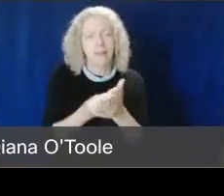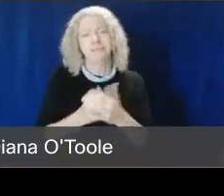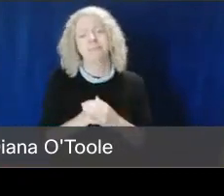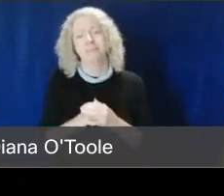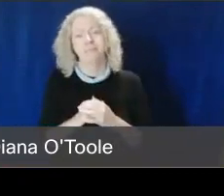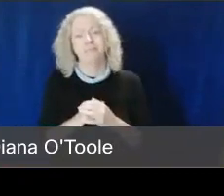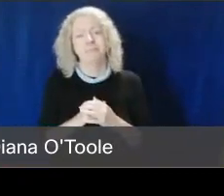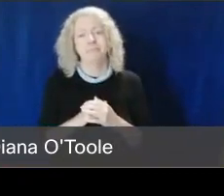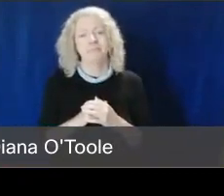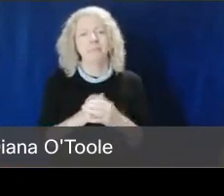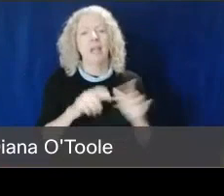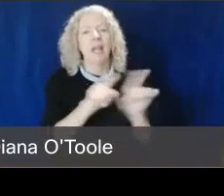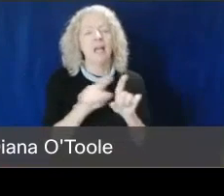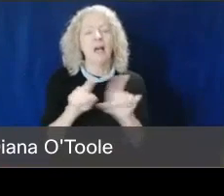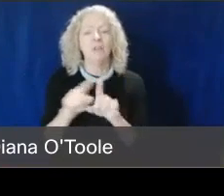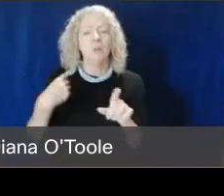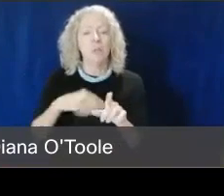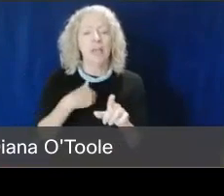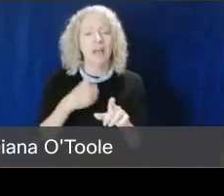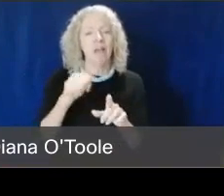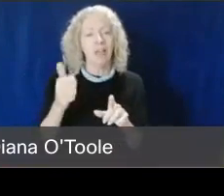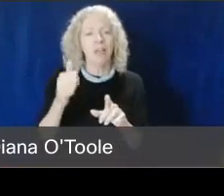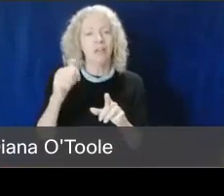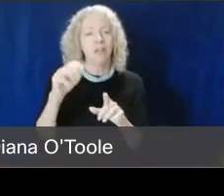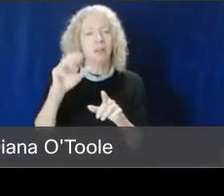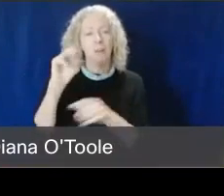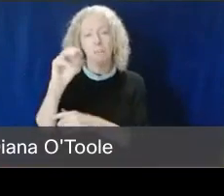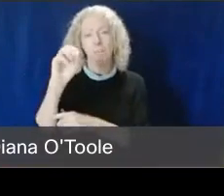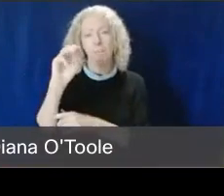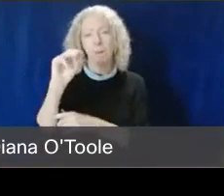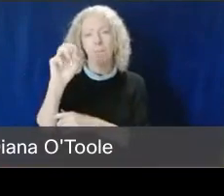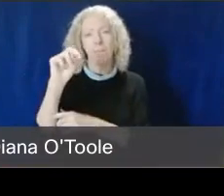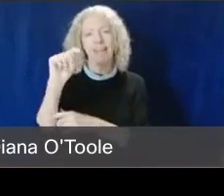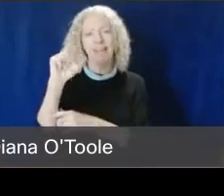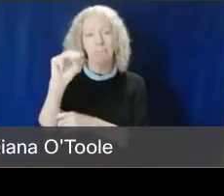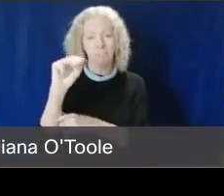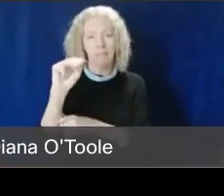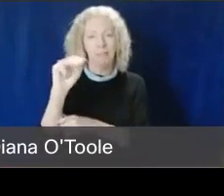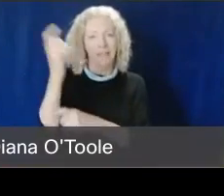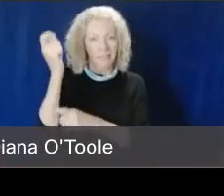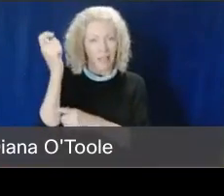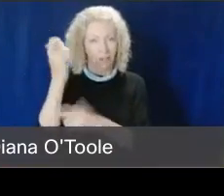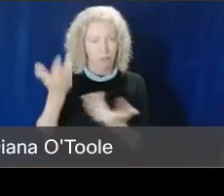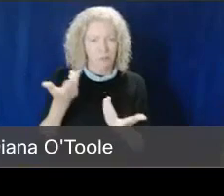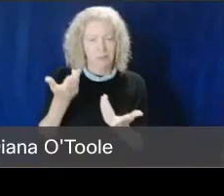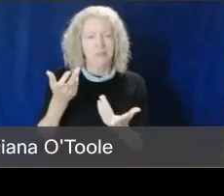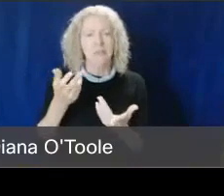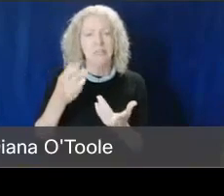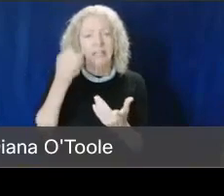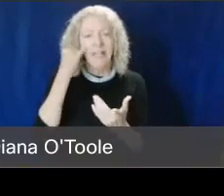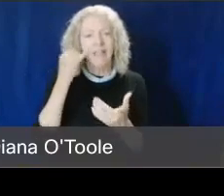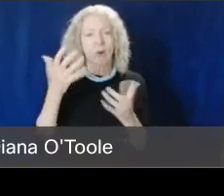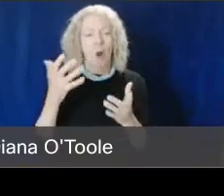doing momentum scholarships. So again, any student who is enrolled in on-campus classes on March 13th is eligible for these.